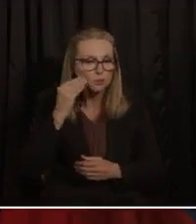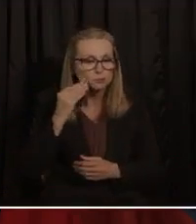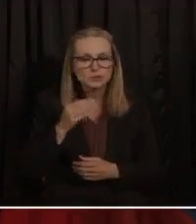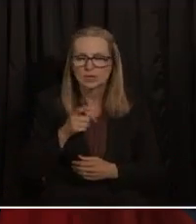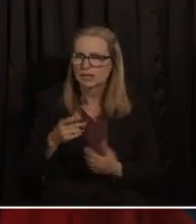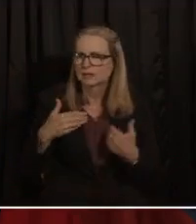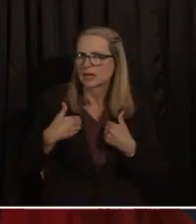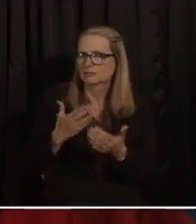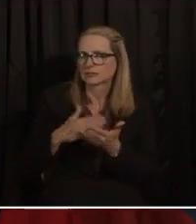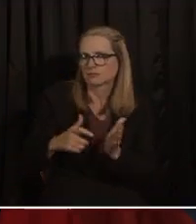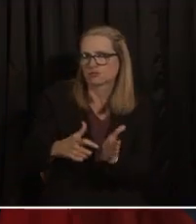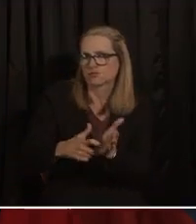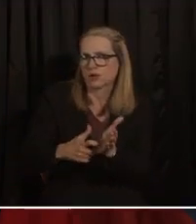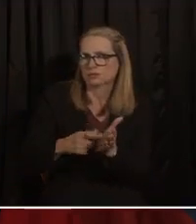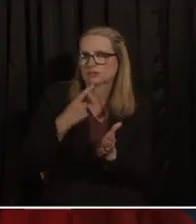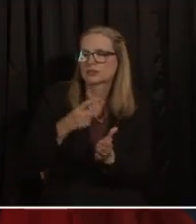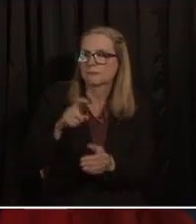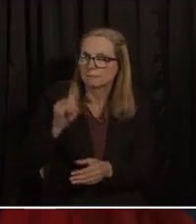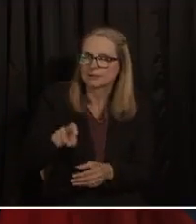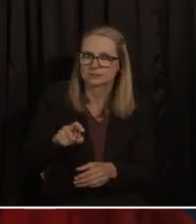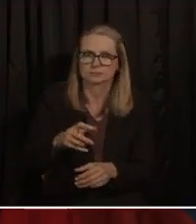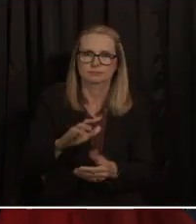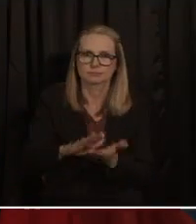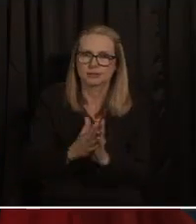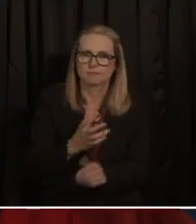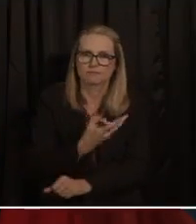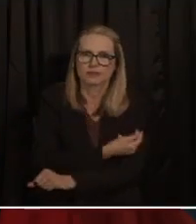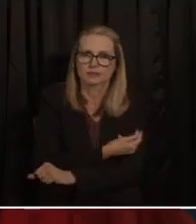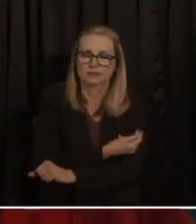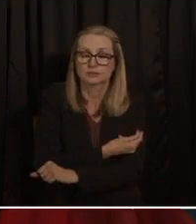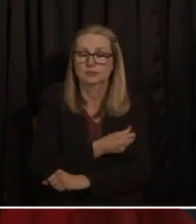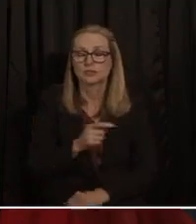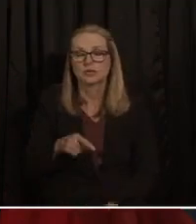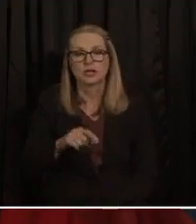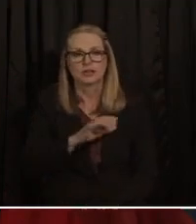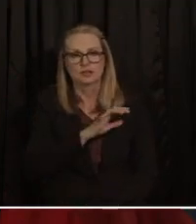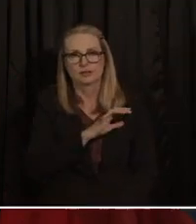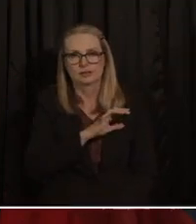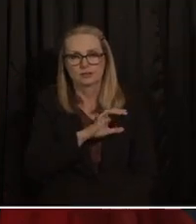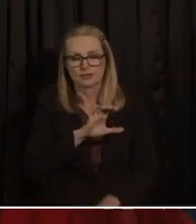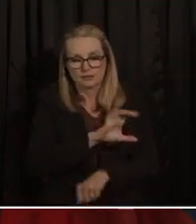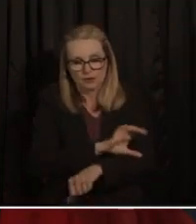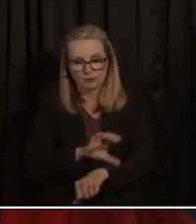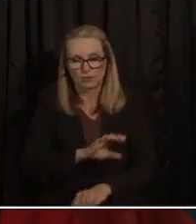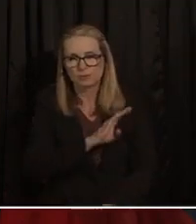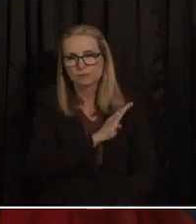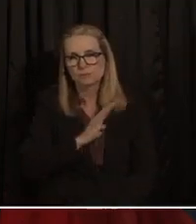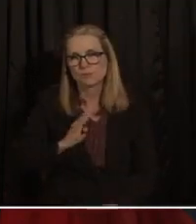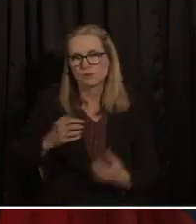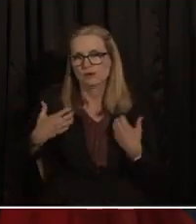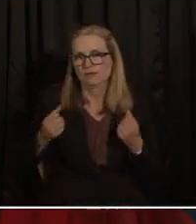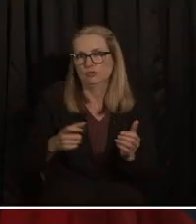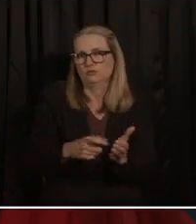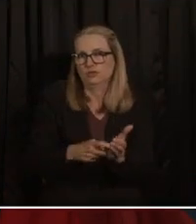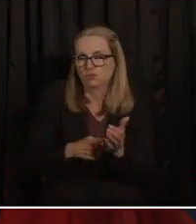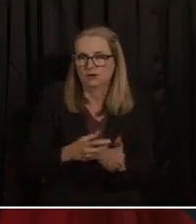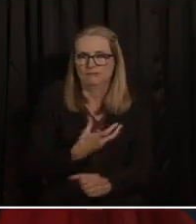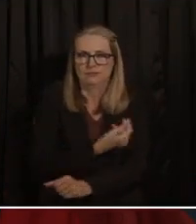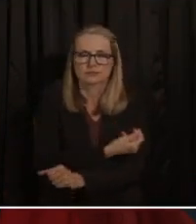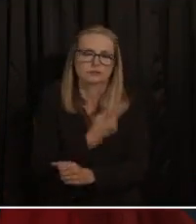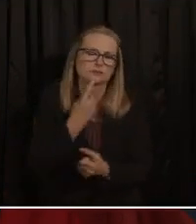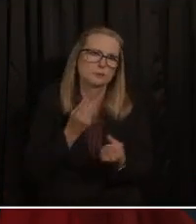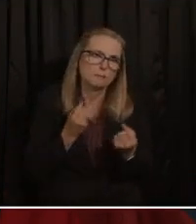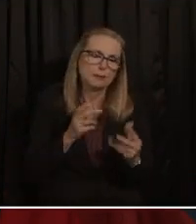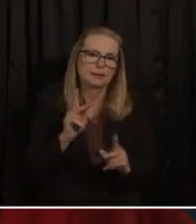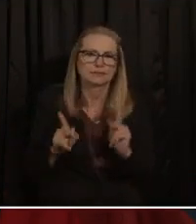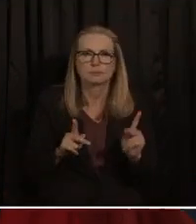requirements coming in for them to be vaccinated. The Colorado Board of Health has specifically required vaccines for many people